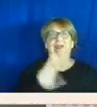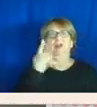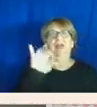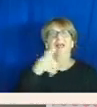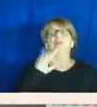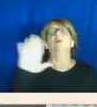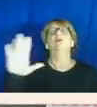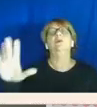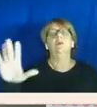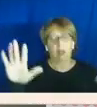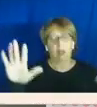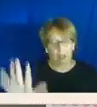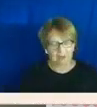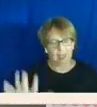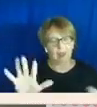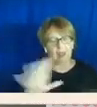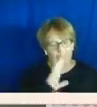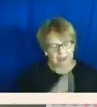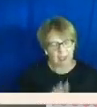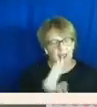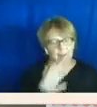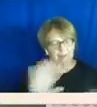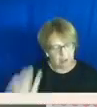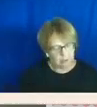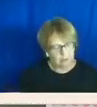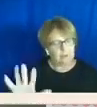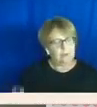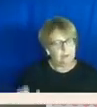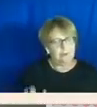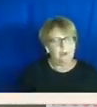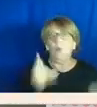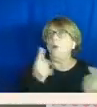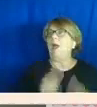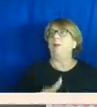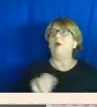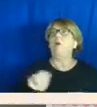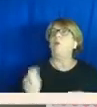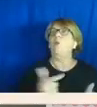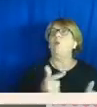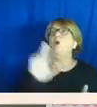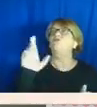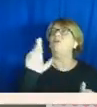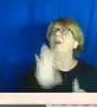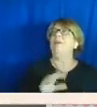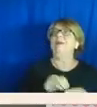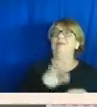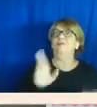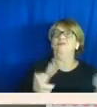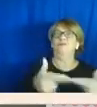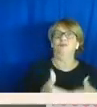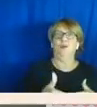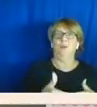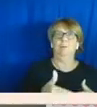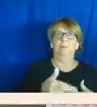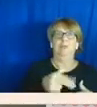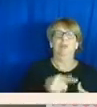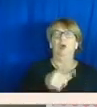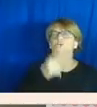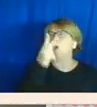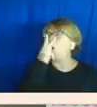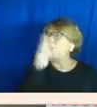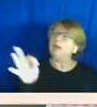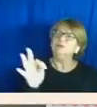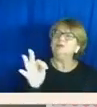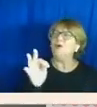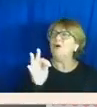down. And what happened was all of the Republicans in the room were so pissed off at